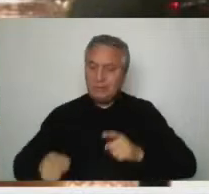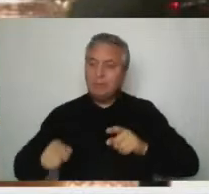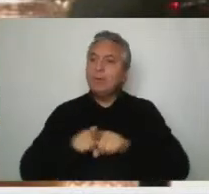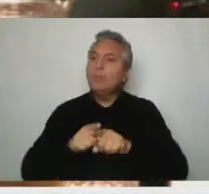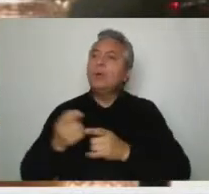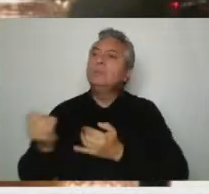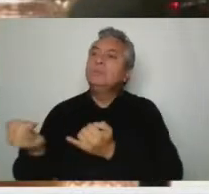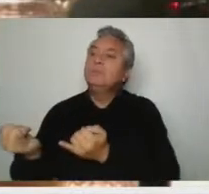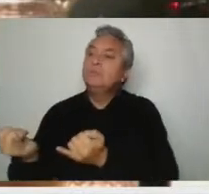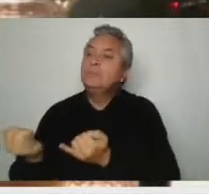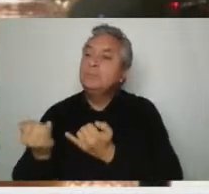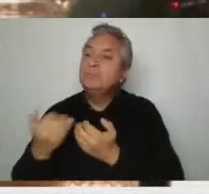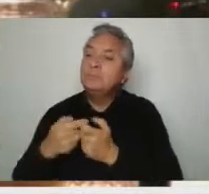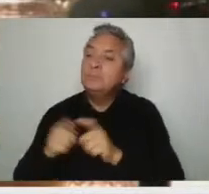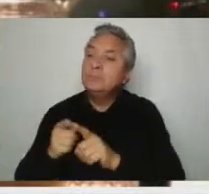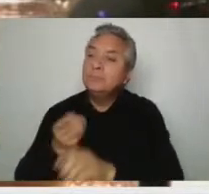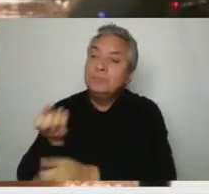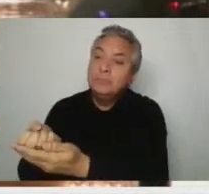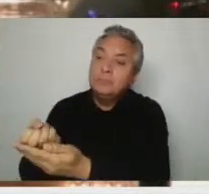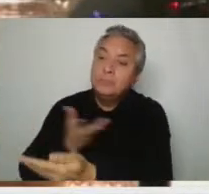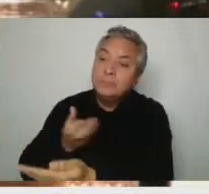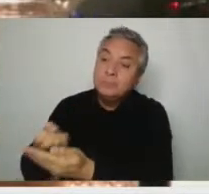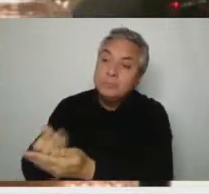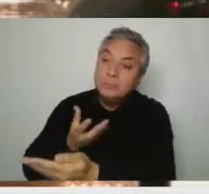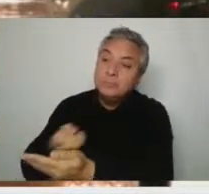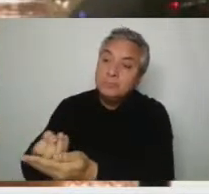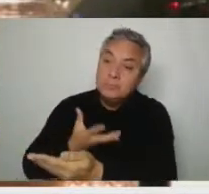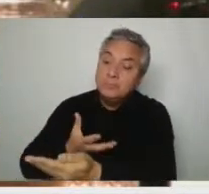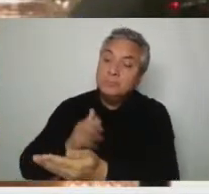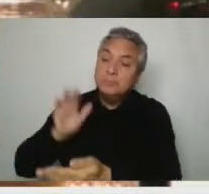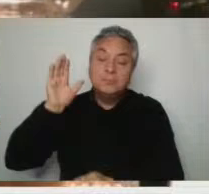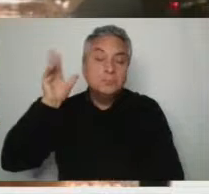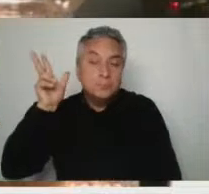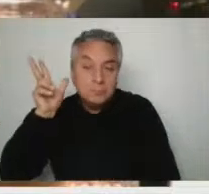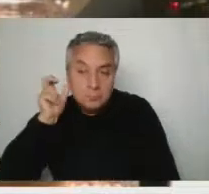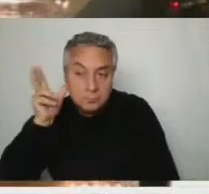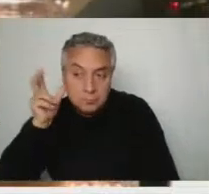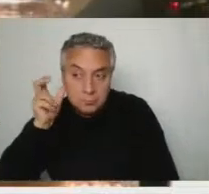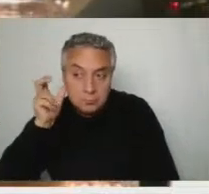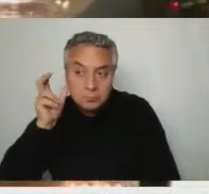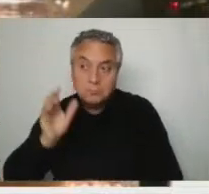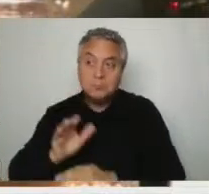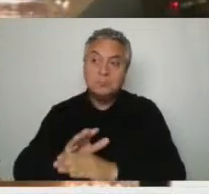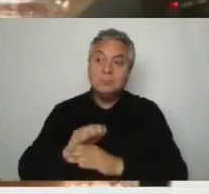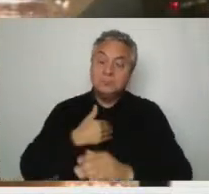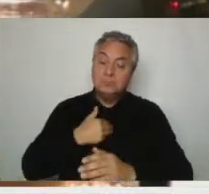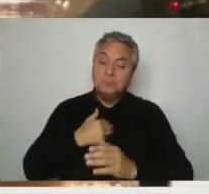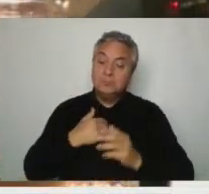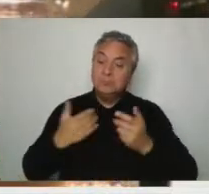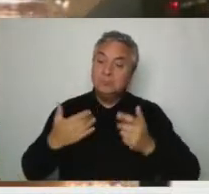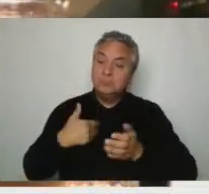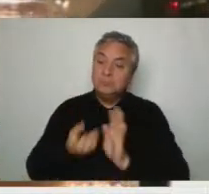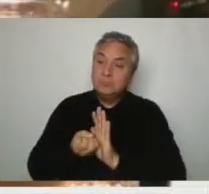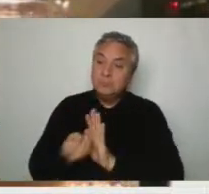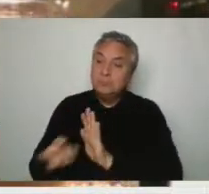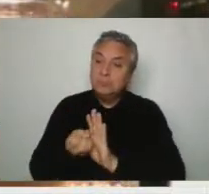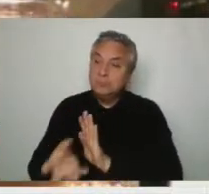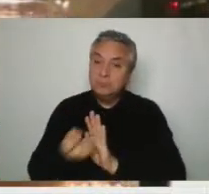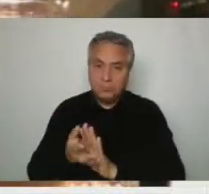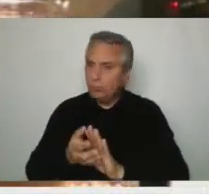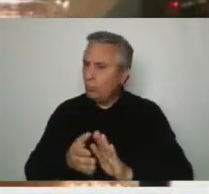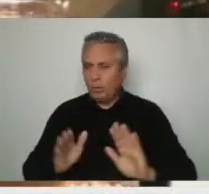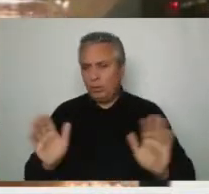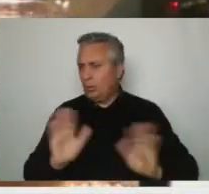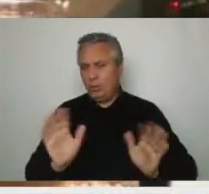binding participation, not just informative, not just related to listening and